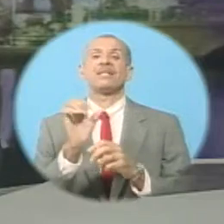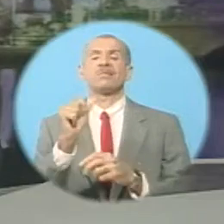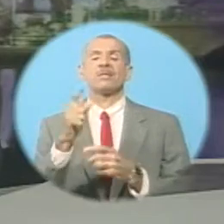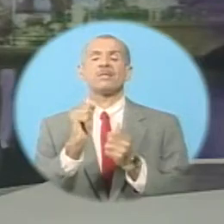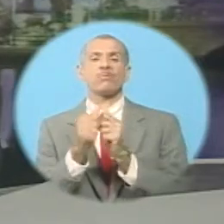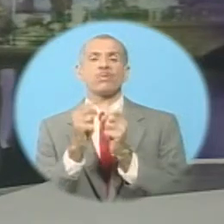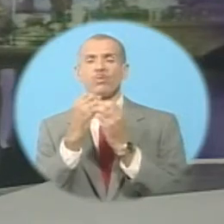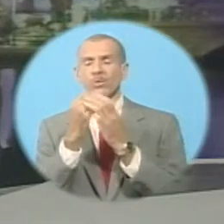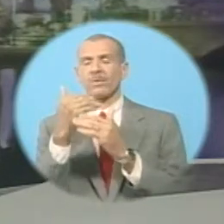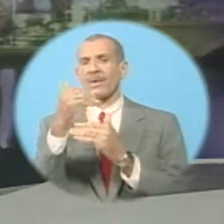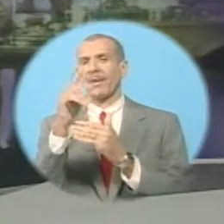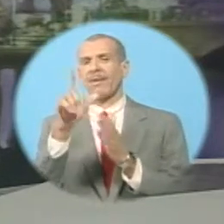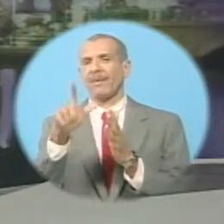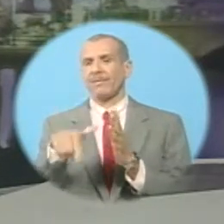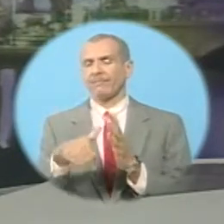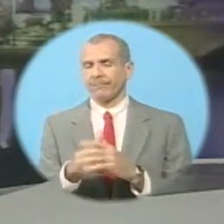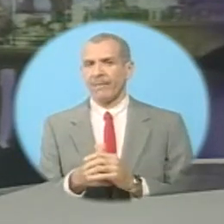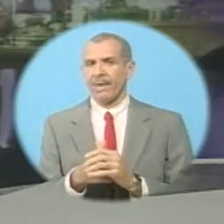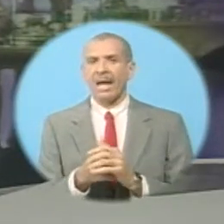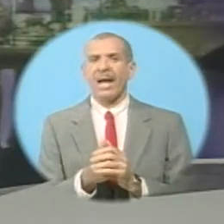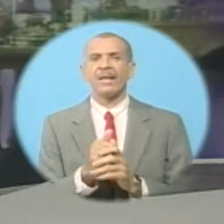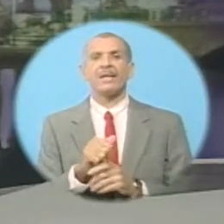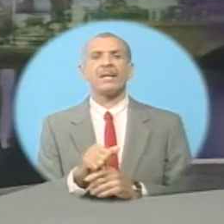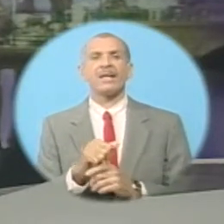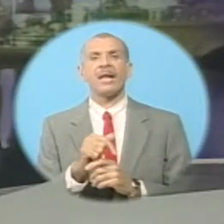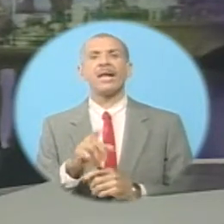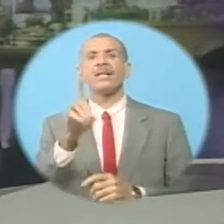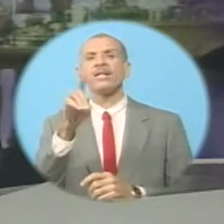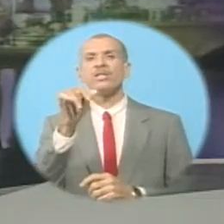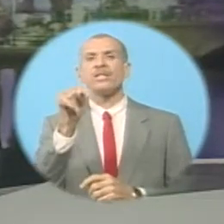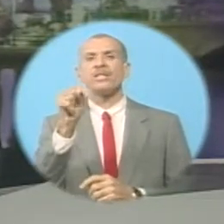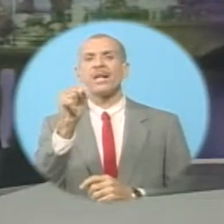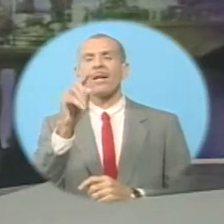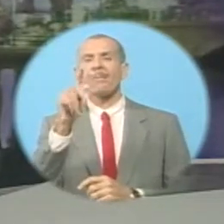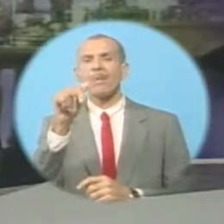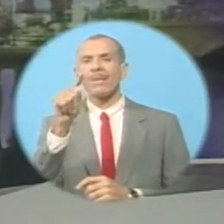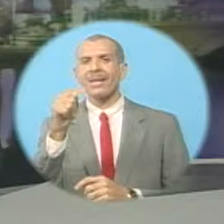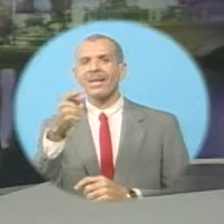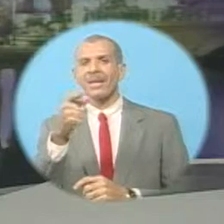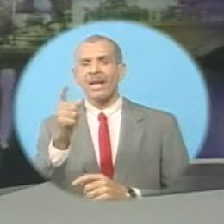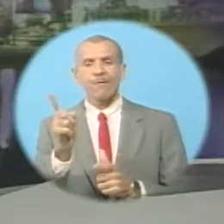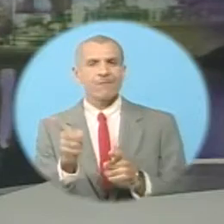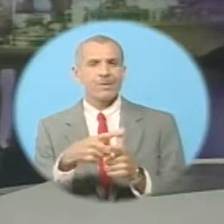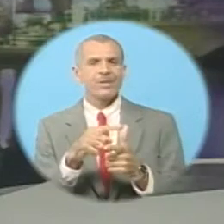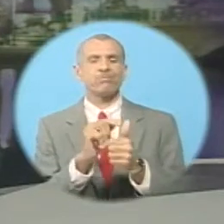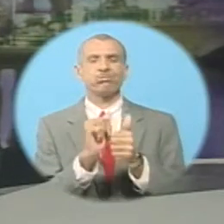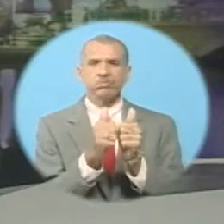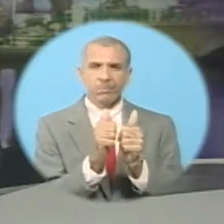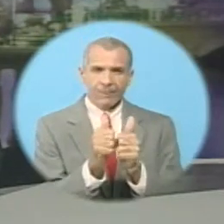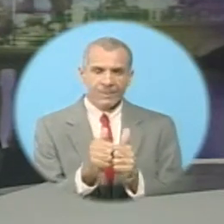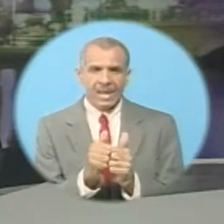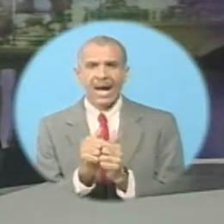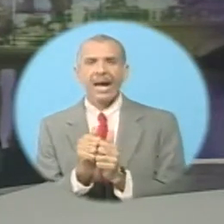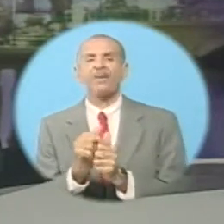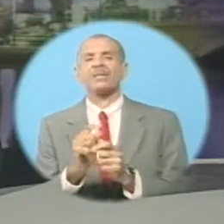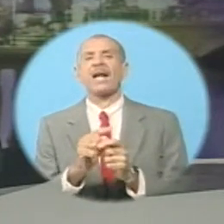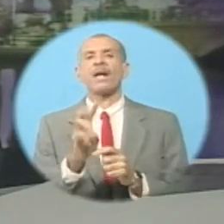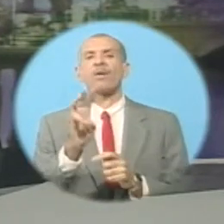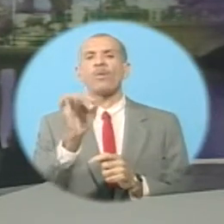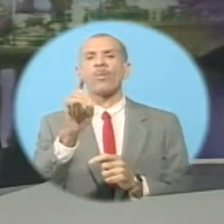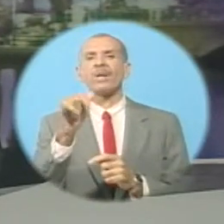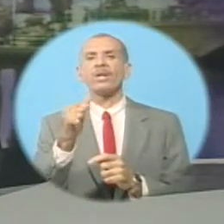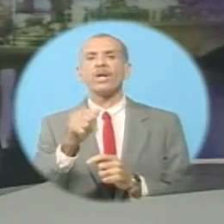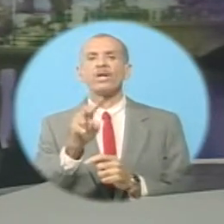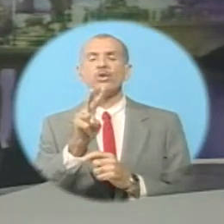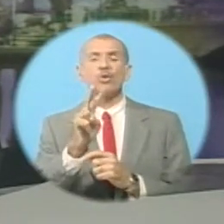Let's talk football now. Rendezvous are the early leaders in the Digicel Premier League after the first round of games concluded at the Wilde AstroTurf. 2 goals